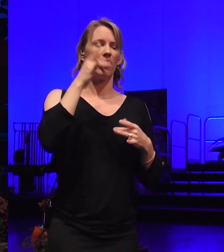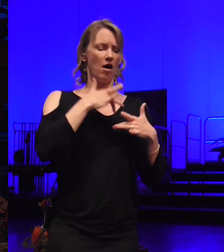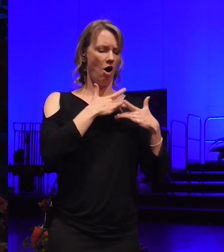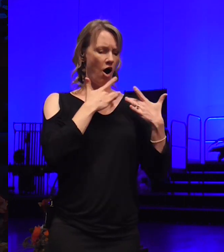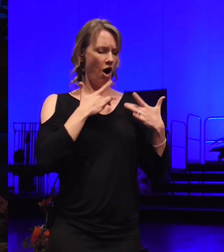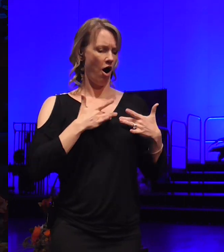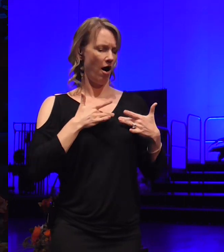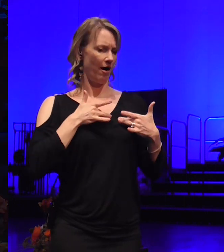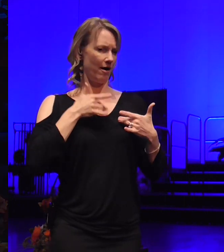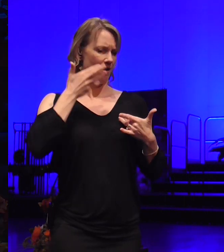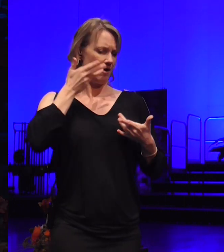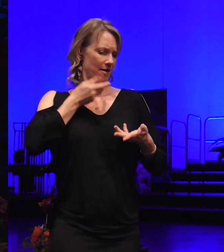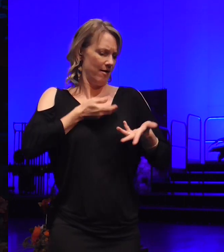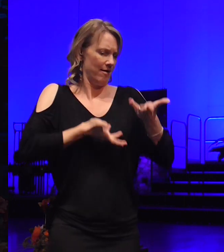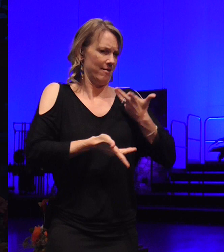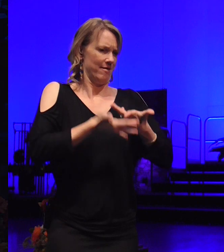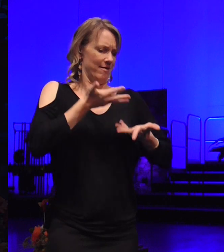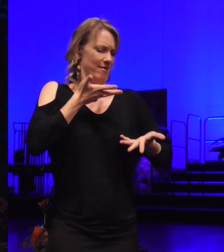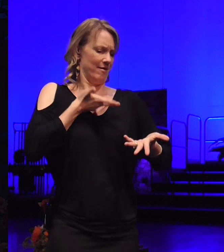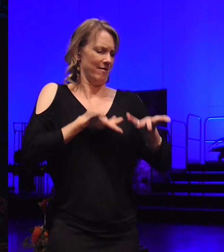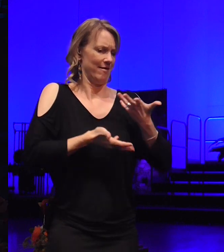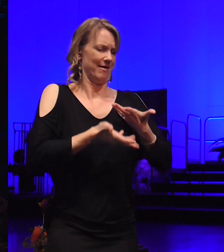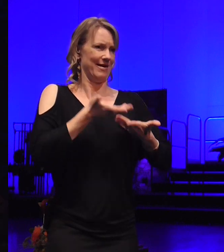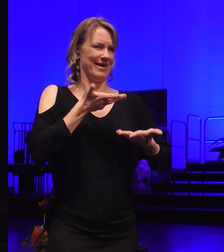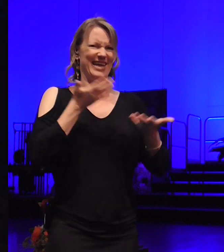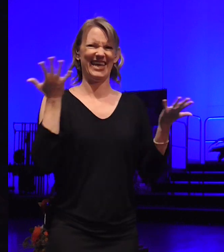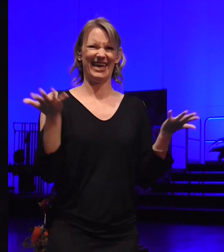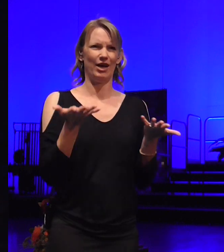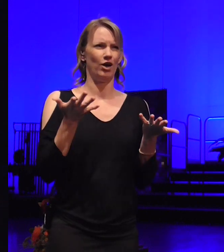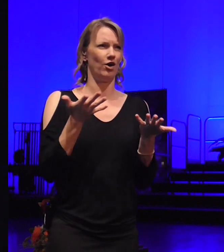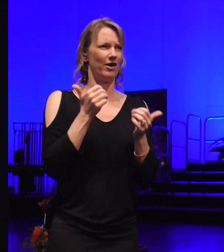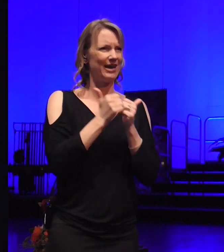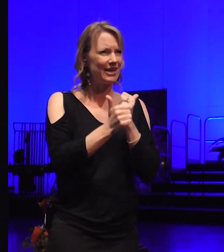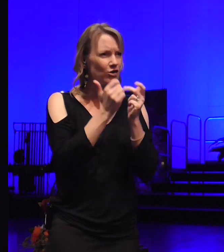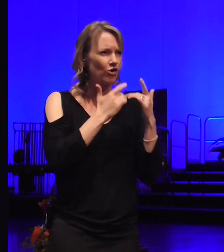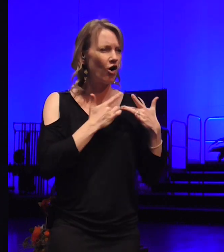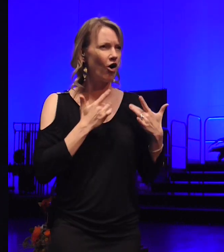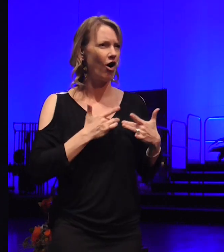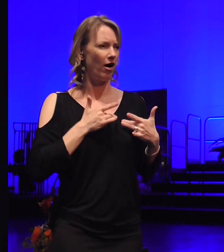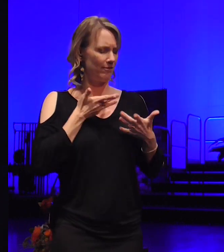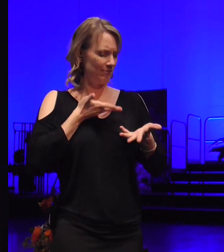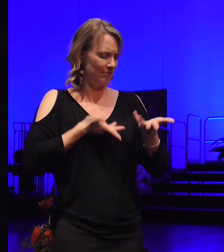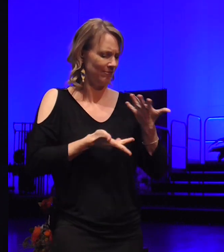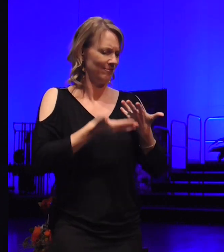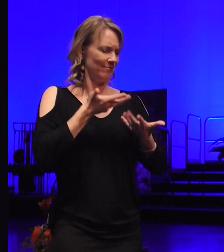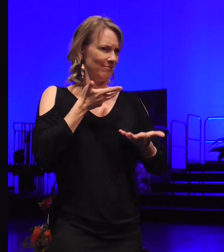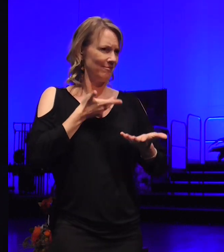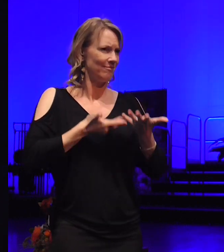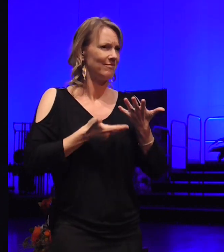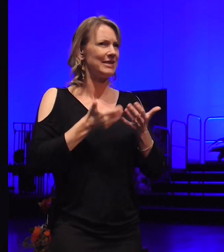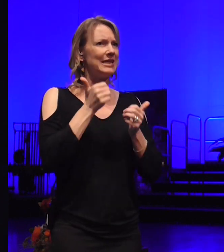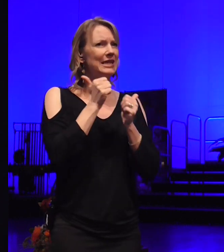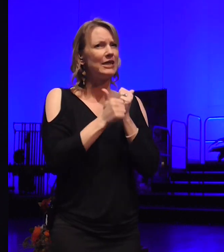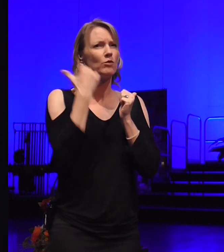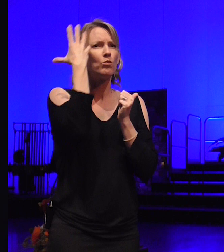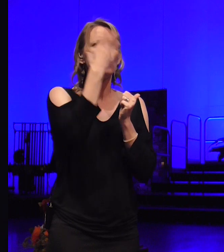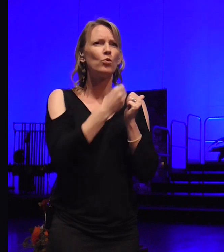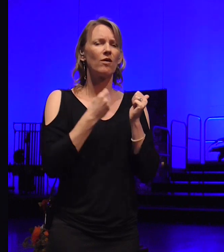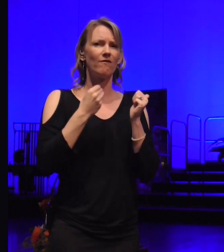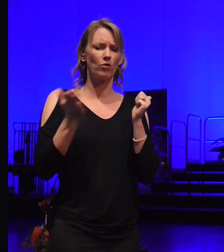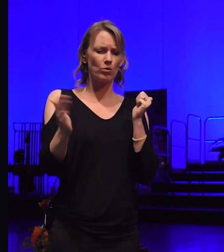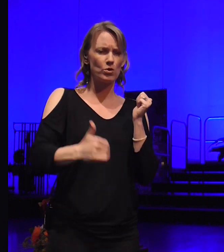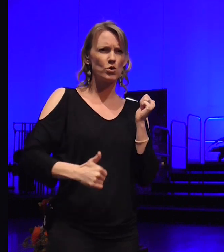through each heart here, that speaks in and through each beautiful soul.